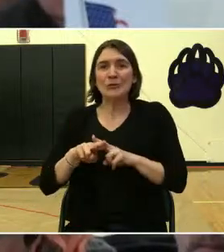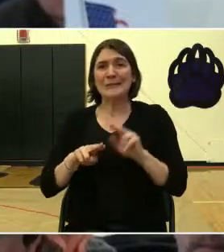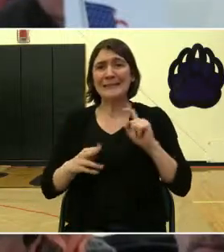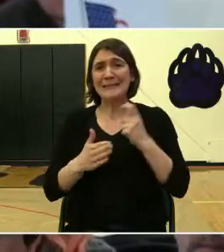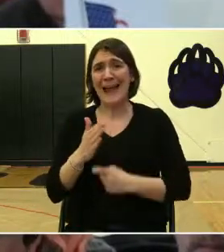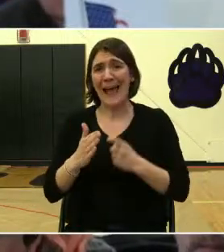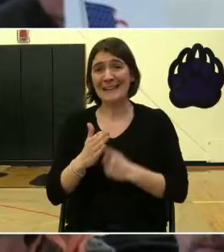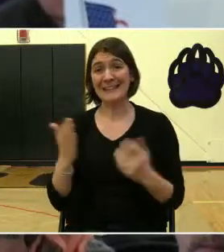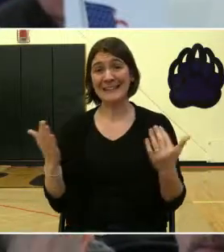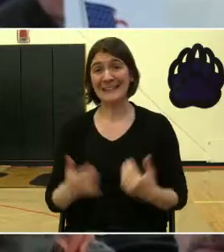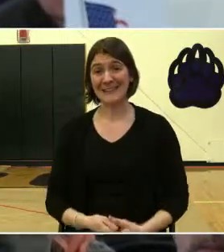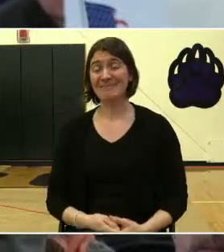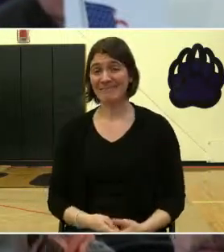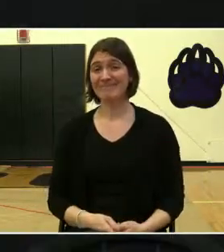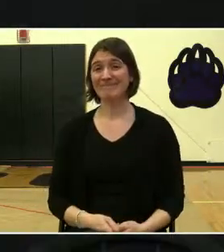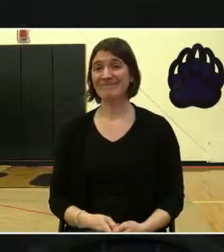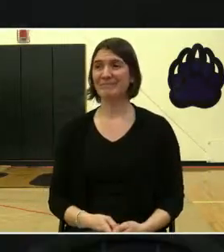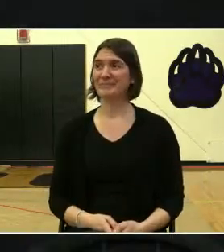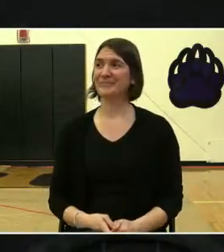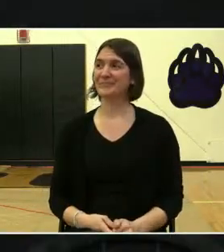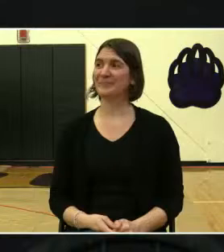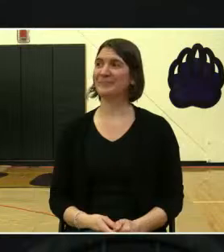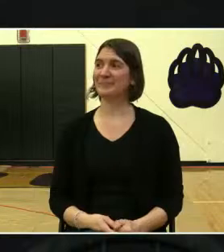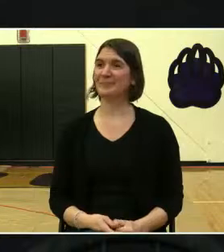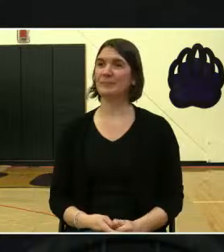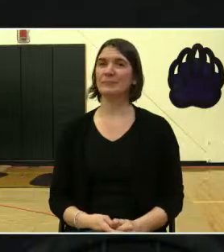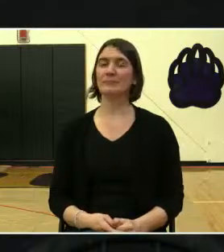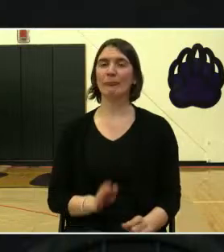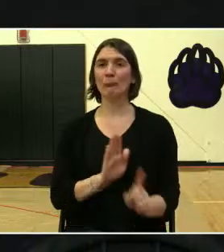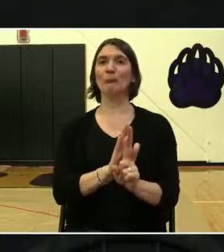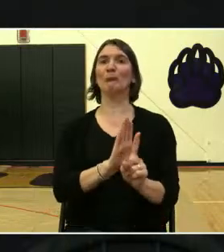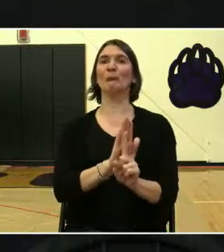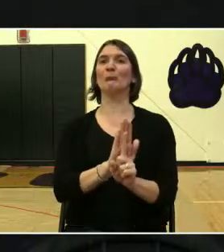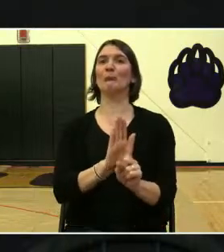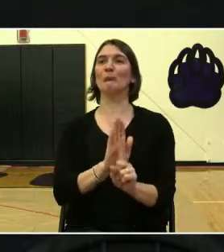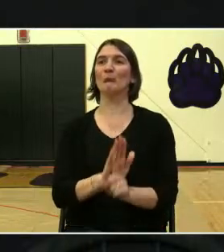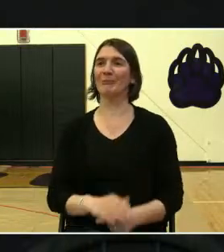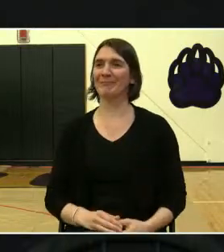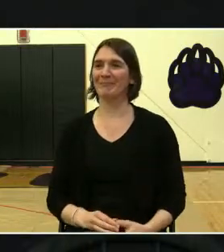our taxpayer thank you Mr